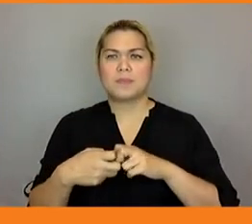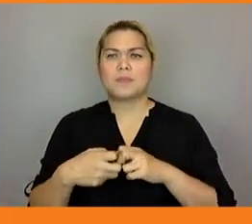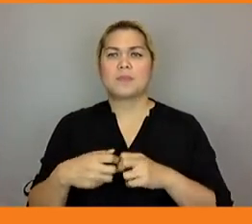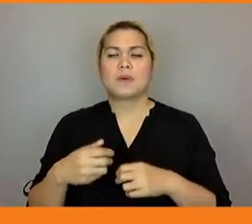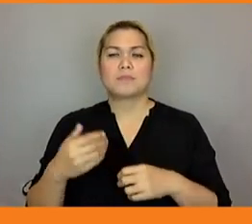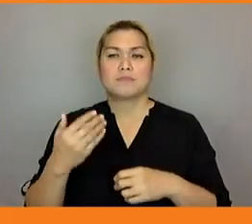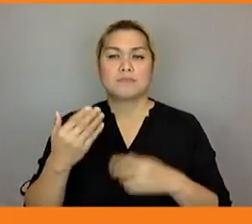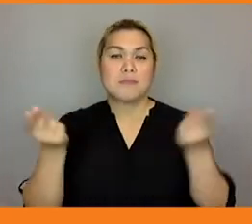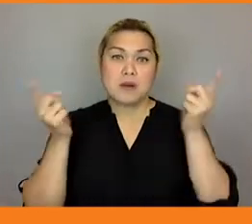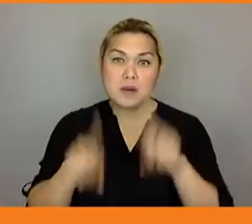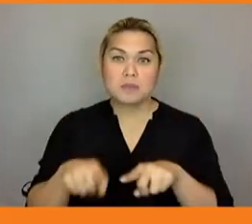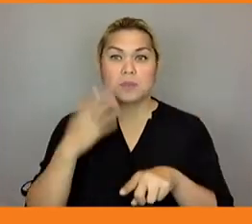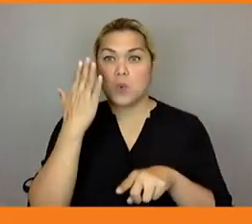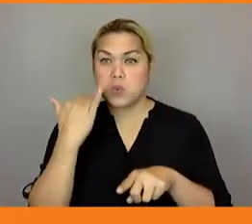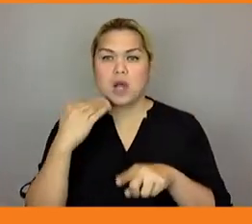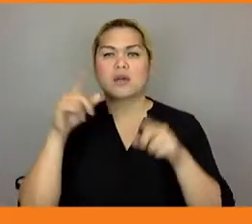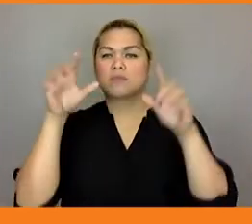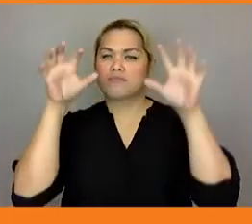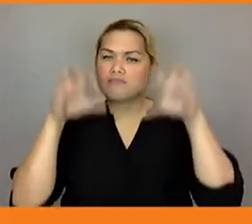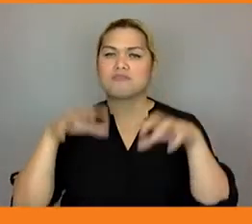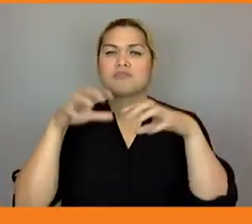70% of major natural disaster